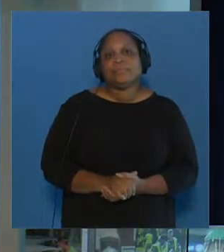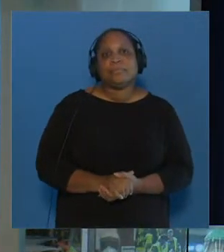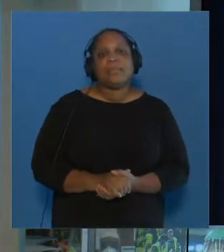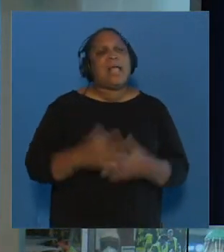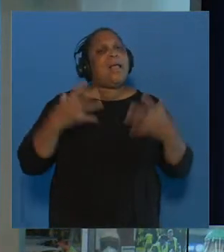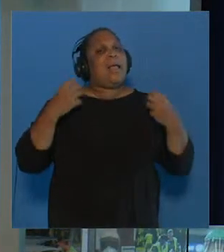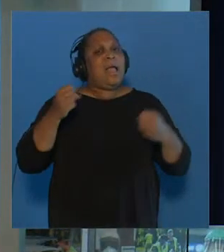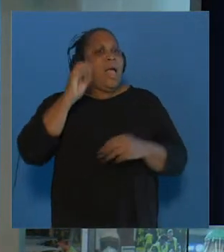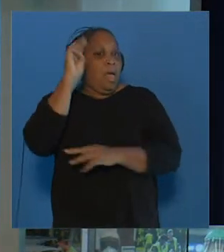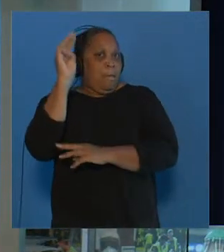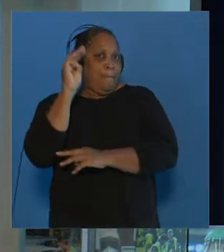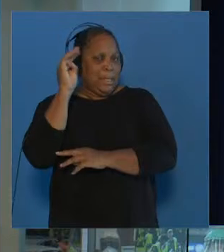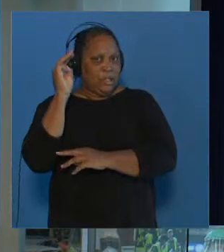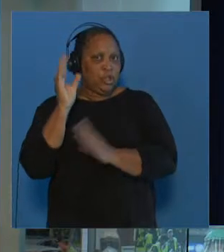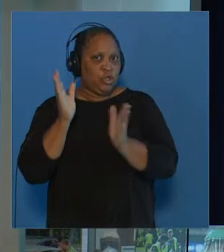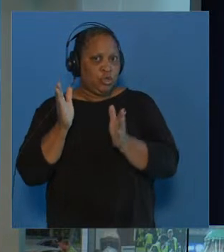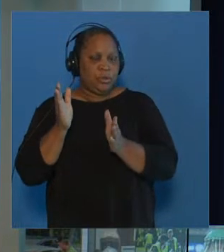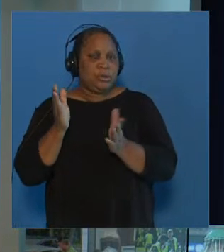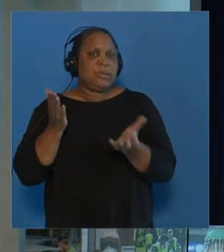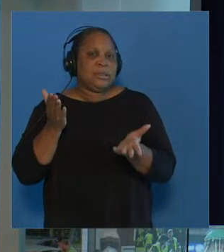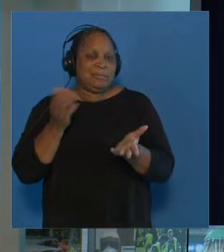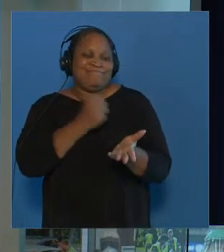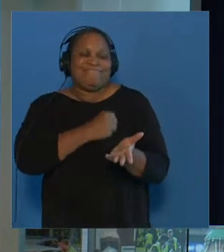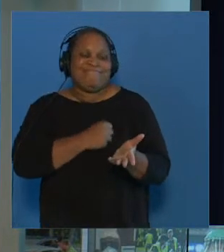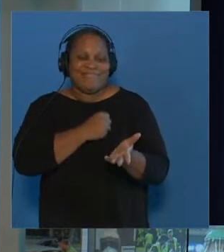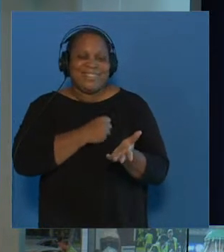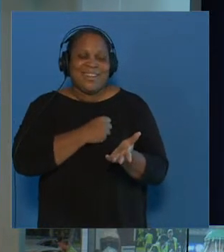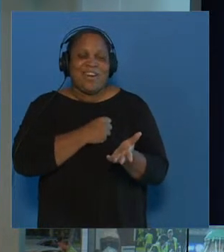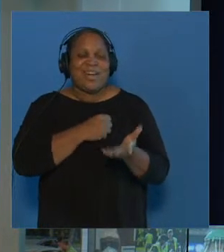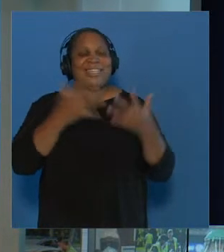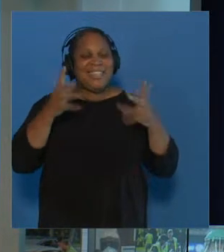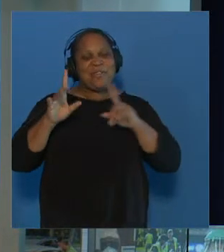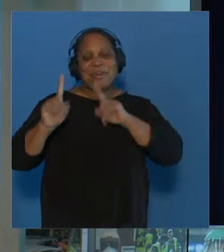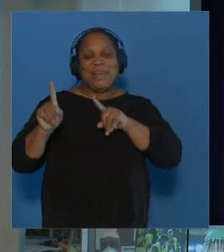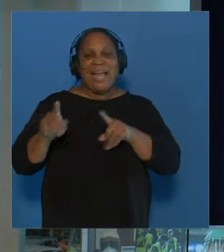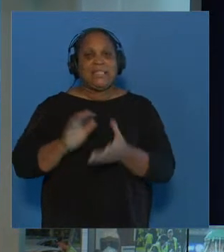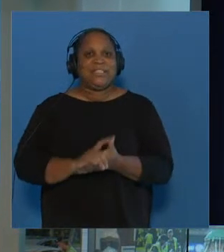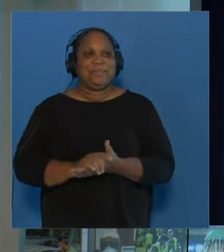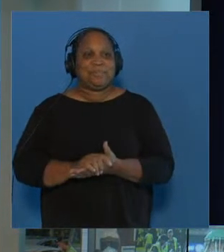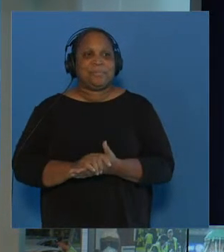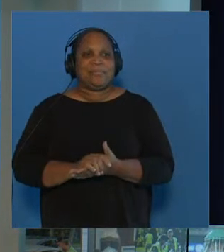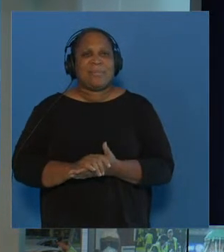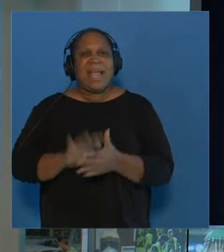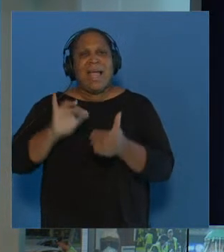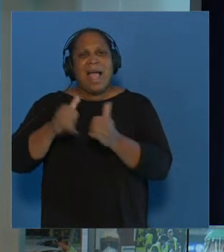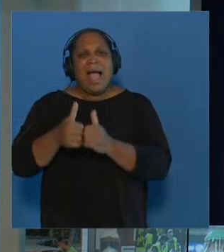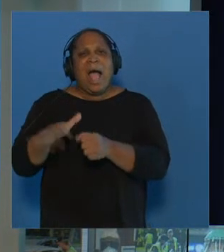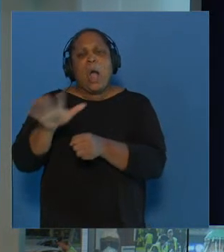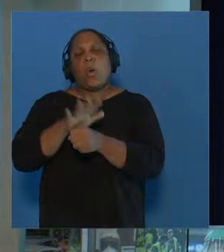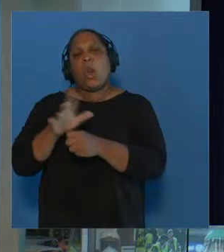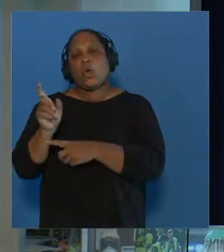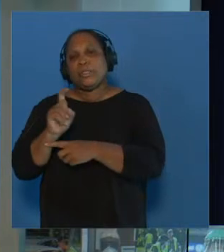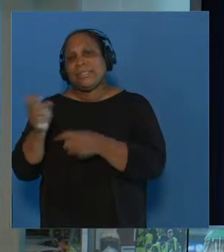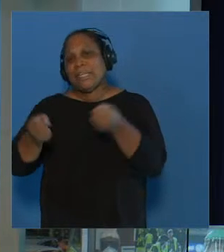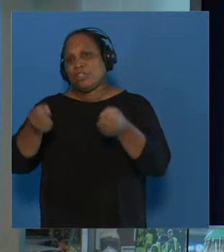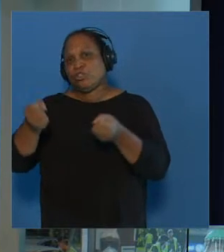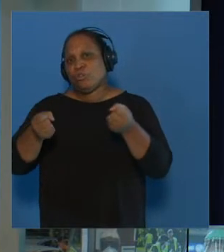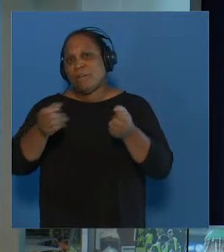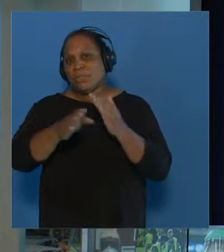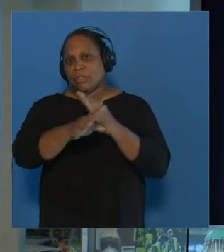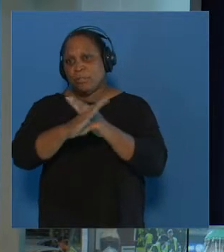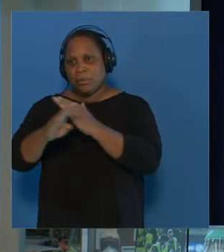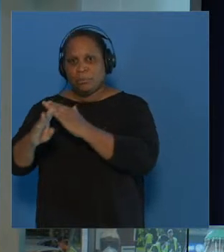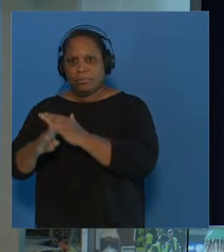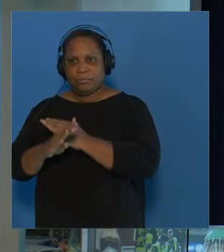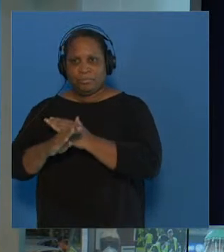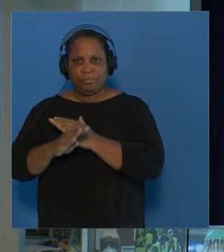Health Minister, sorry, that's already been answered. How are local taxi drivers being protected from